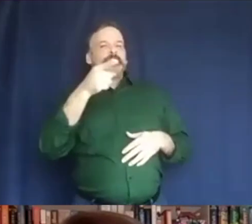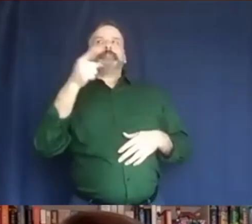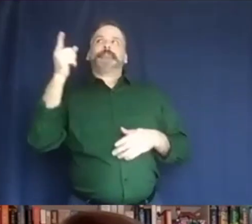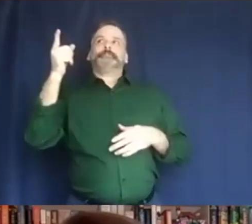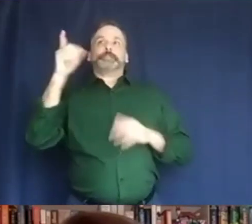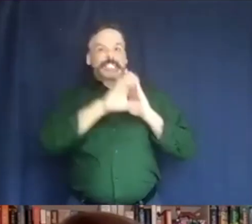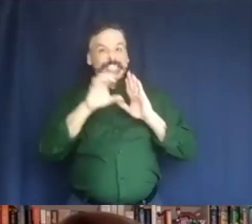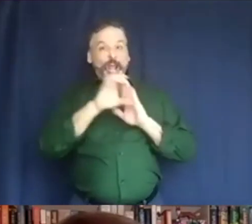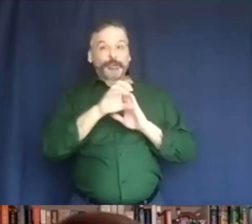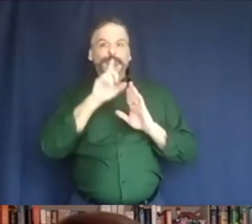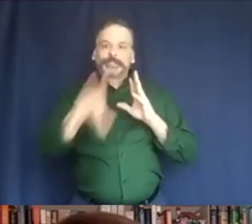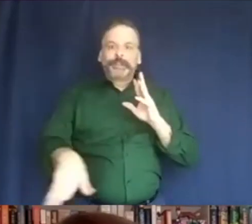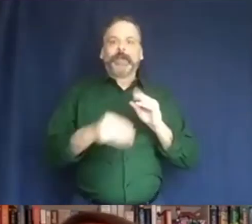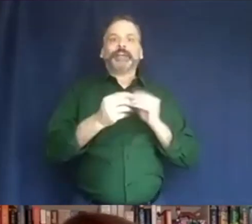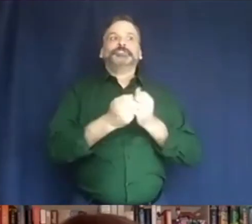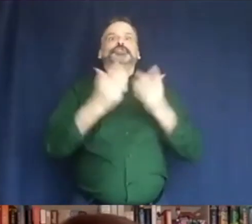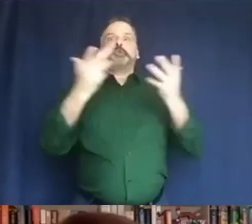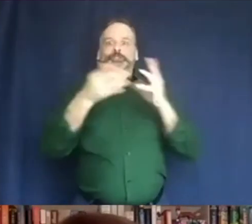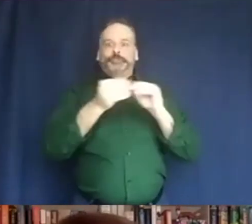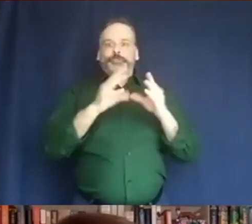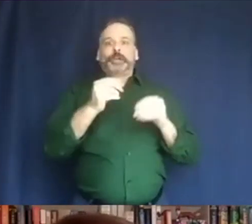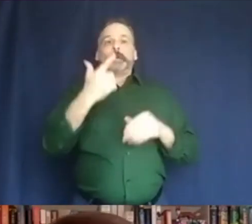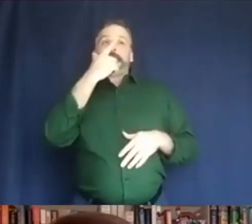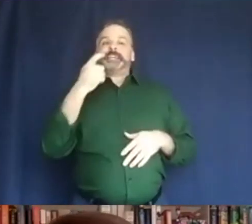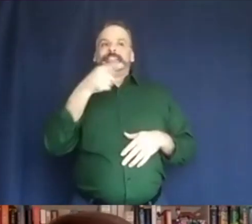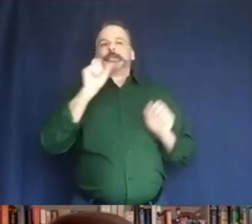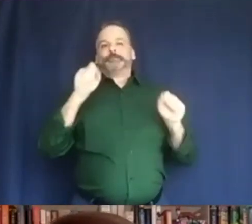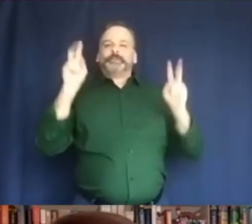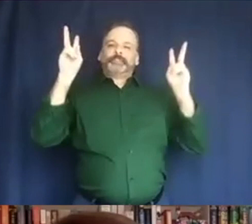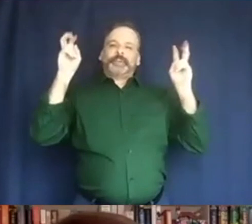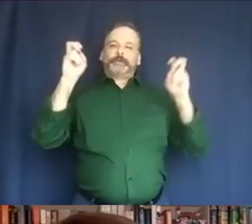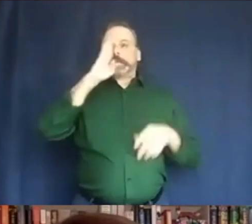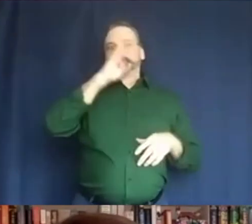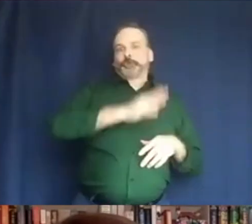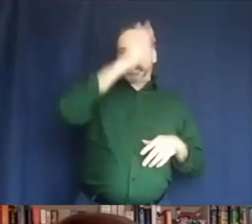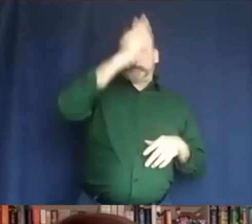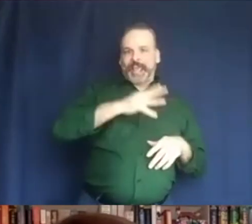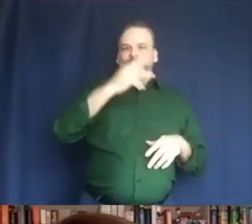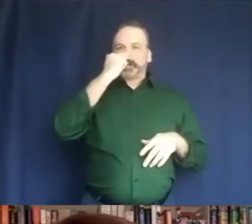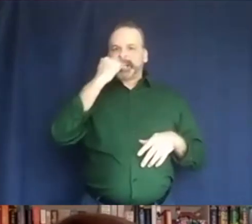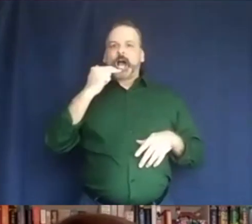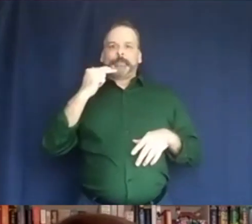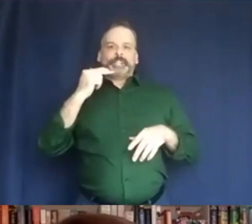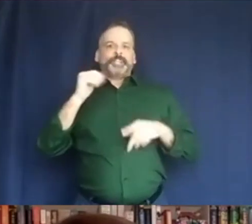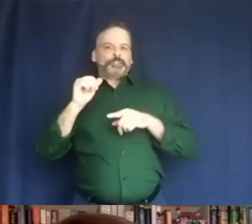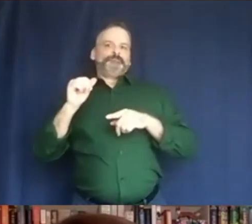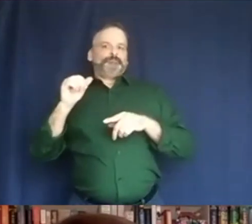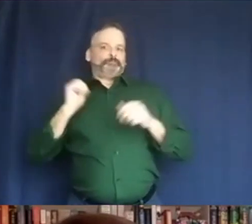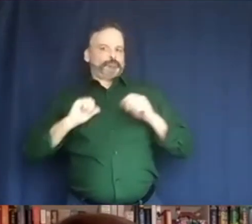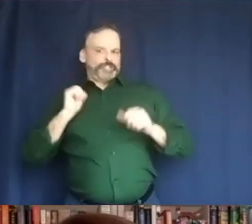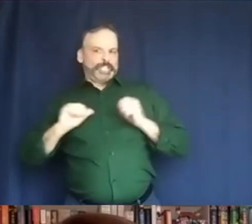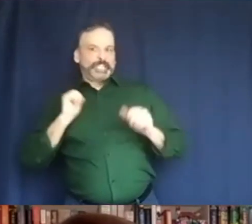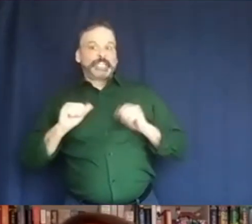can be sort of, you know, the straight man if it was a comedy routine. And you're allowed to explore a lot of things that otherwise might